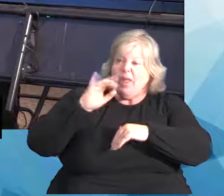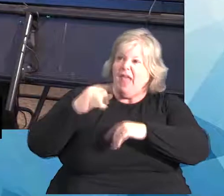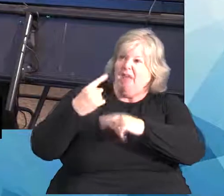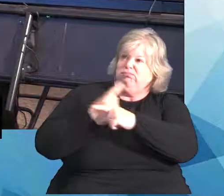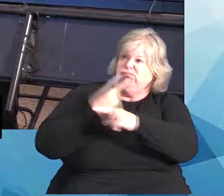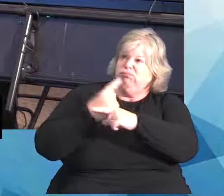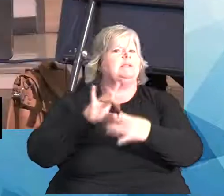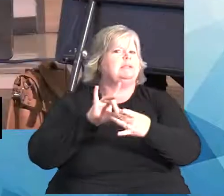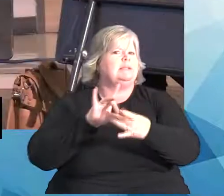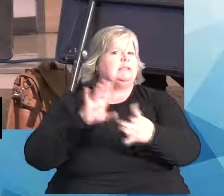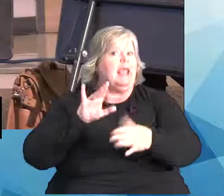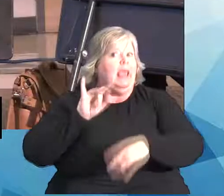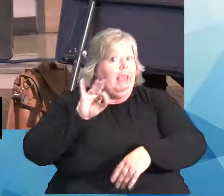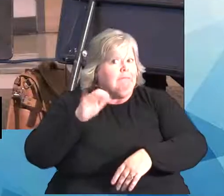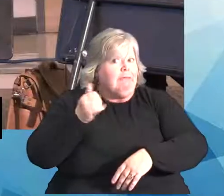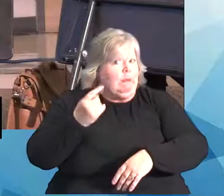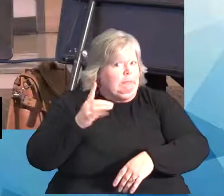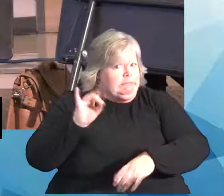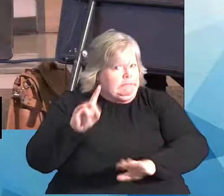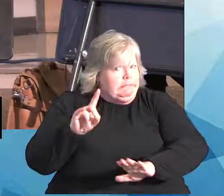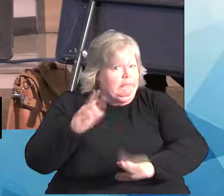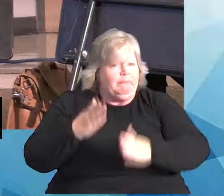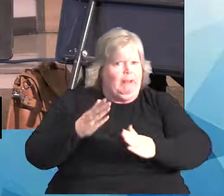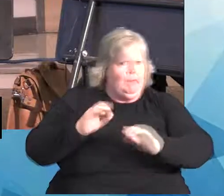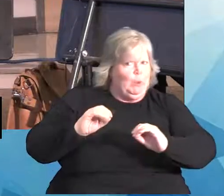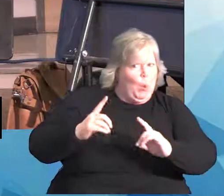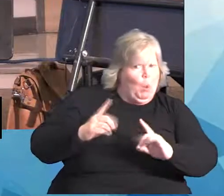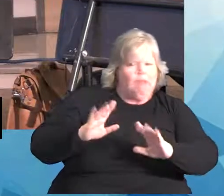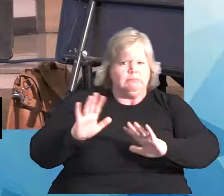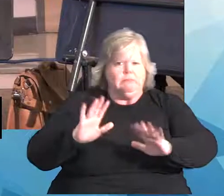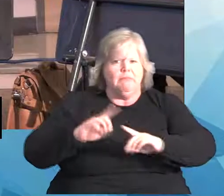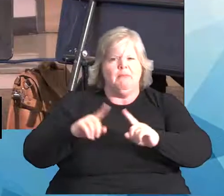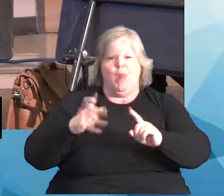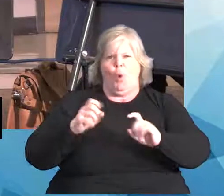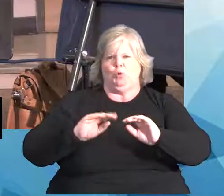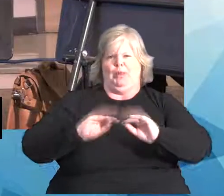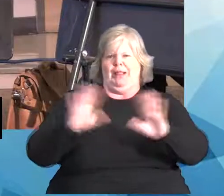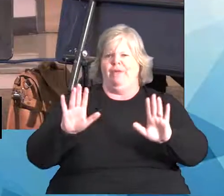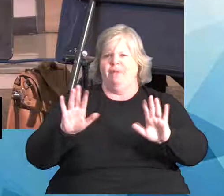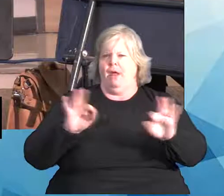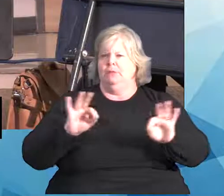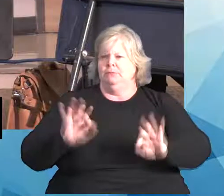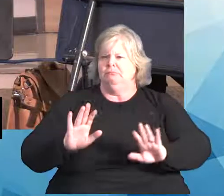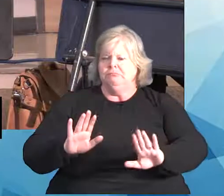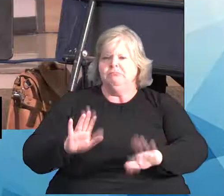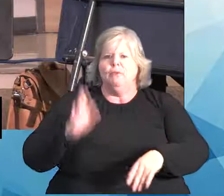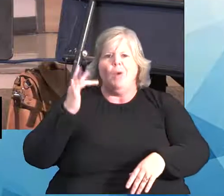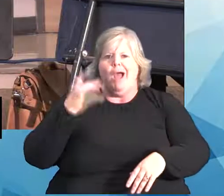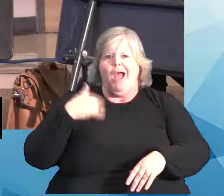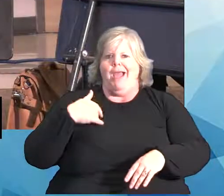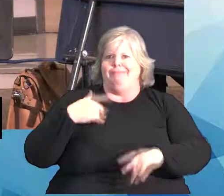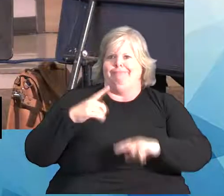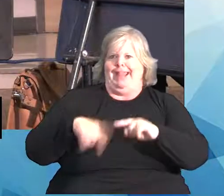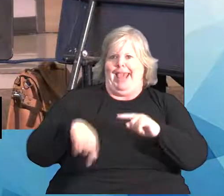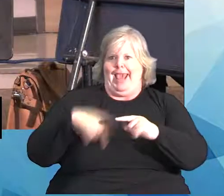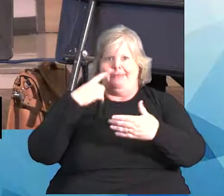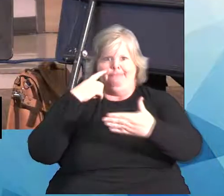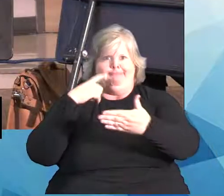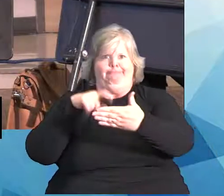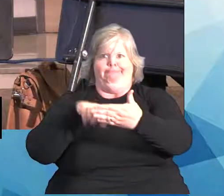not wildly. Yes. Dropped off, and maybe no one did, but I thought I'd make that clear. It's because I don't have Zoom and I can't note it